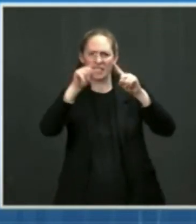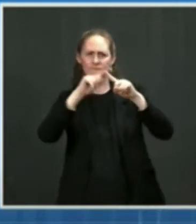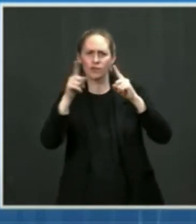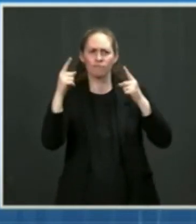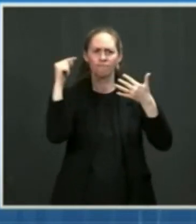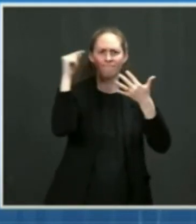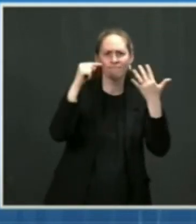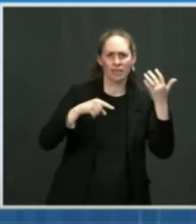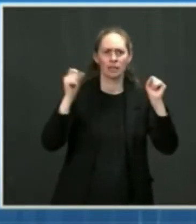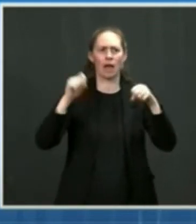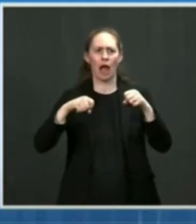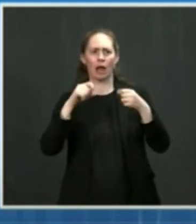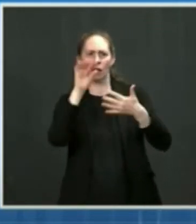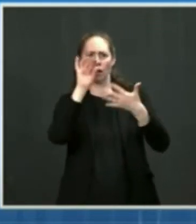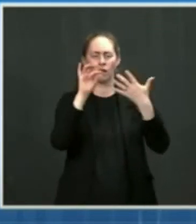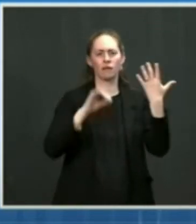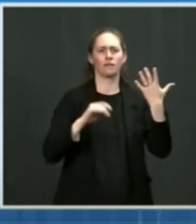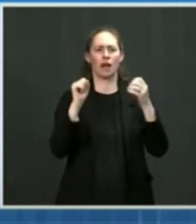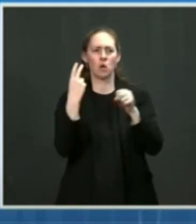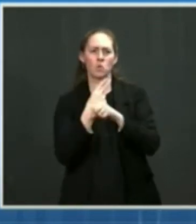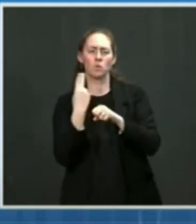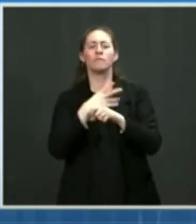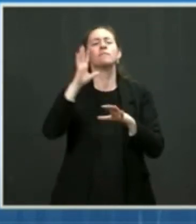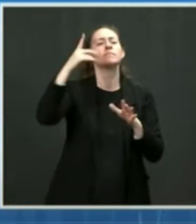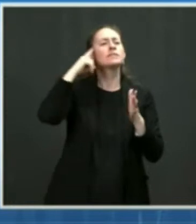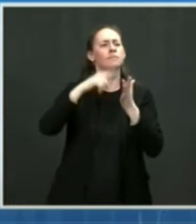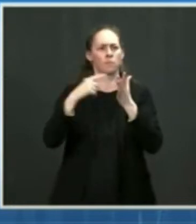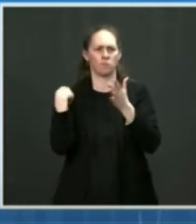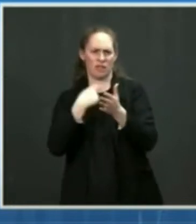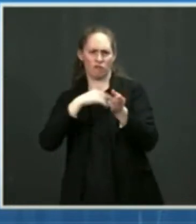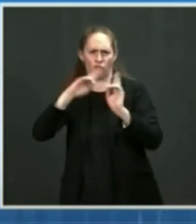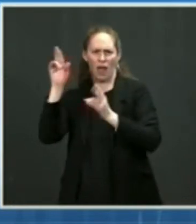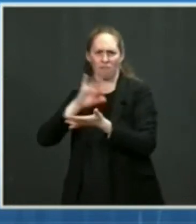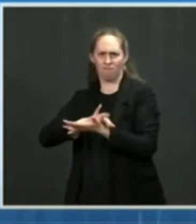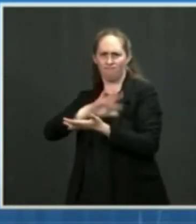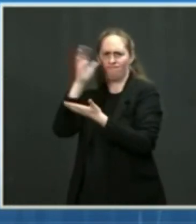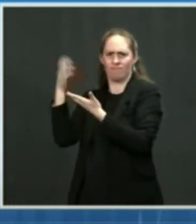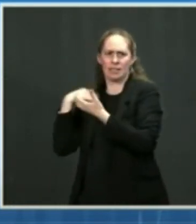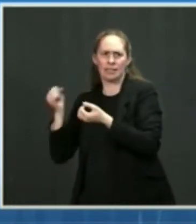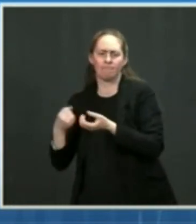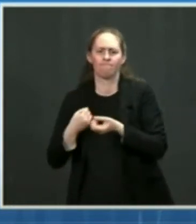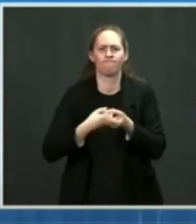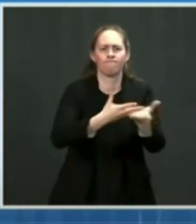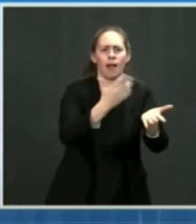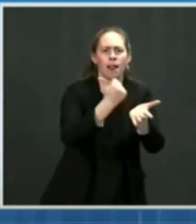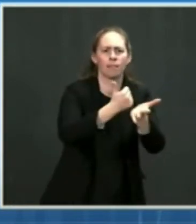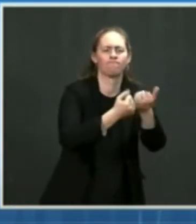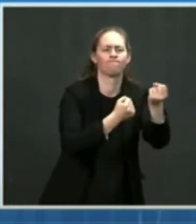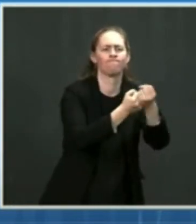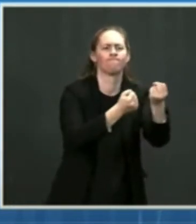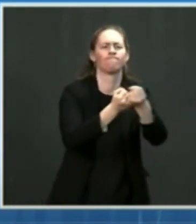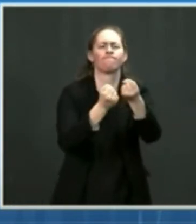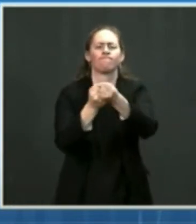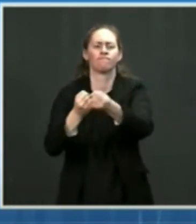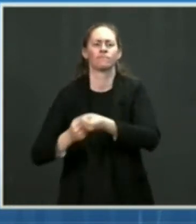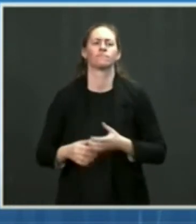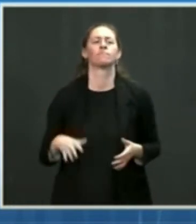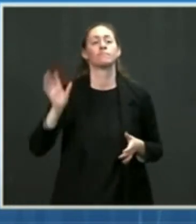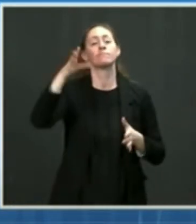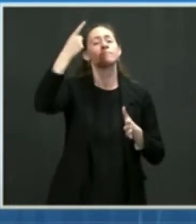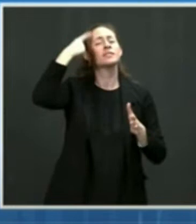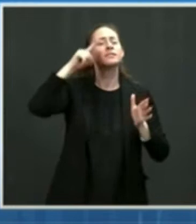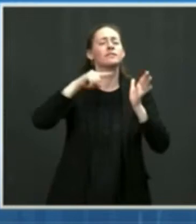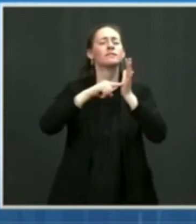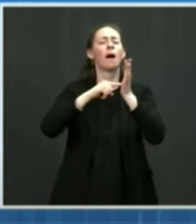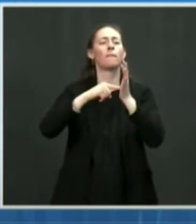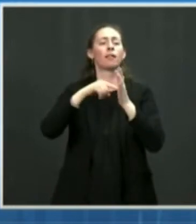are when there's an outbreak. For example, we know that if vaccines go in arms today,